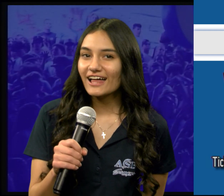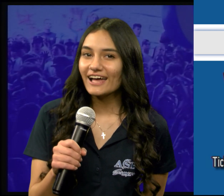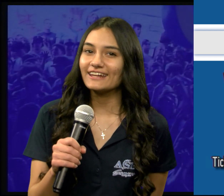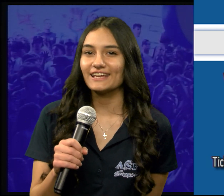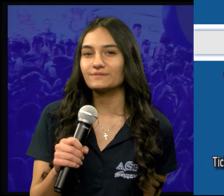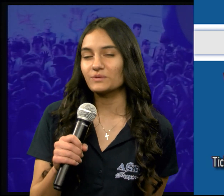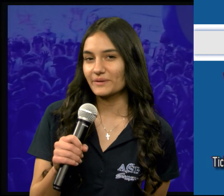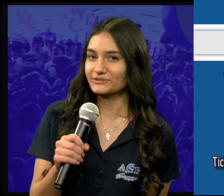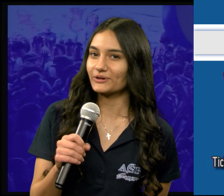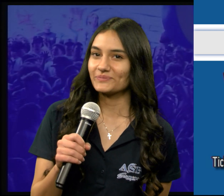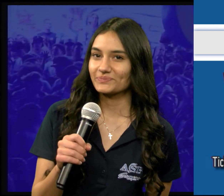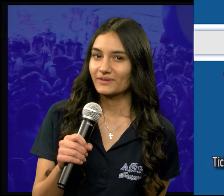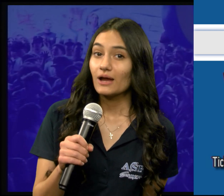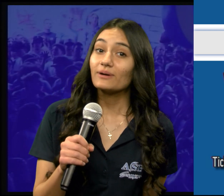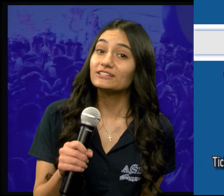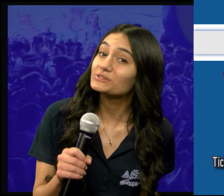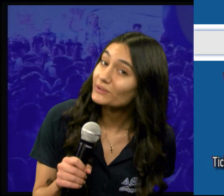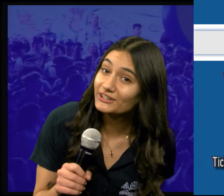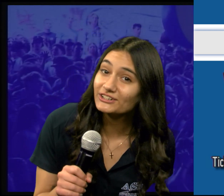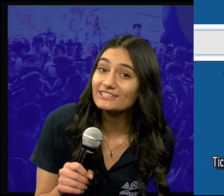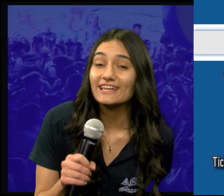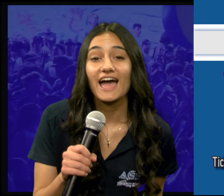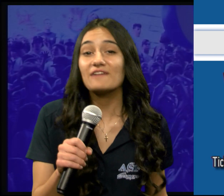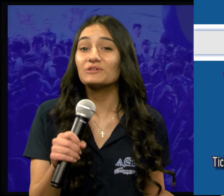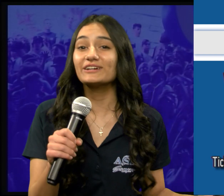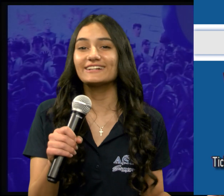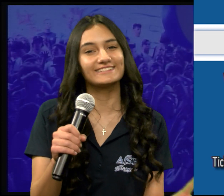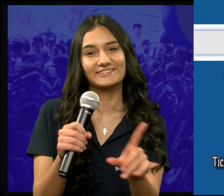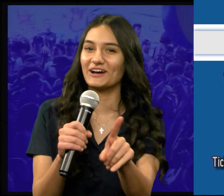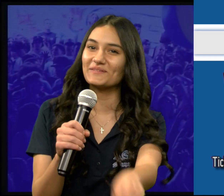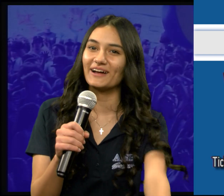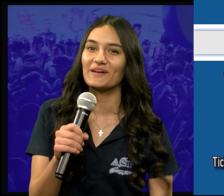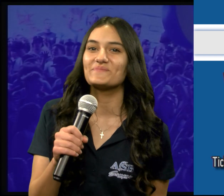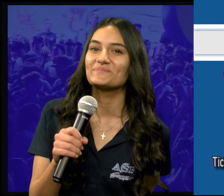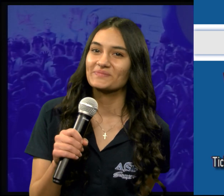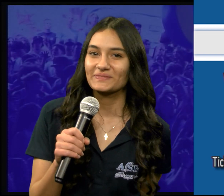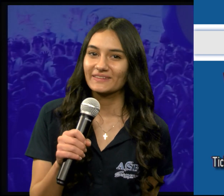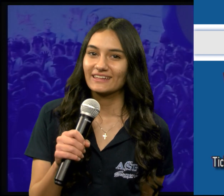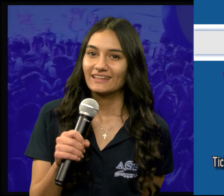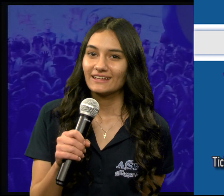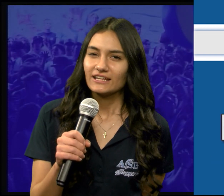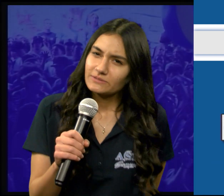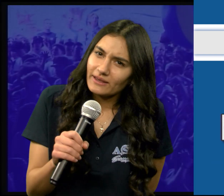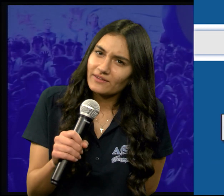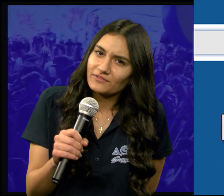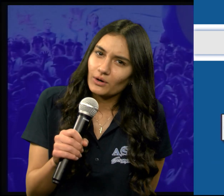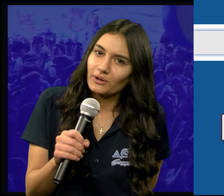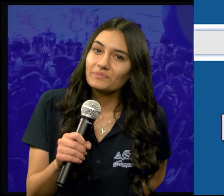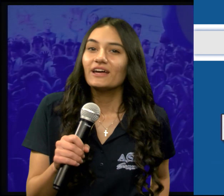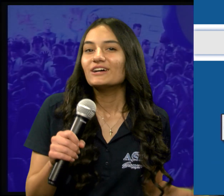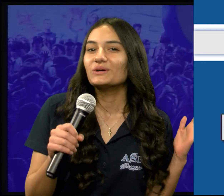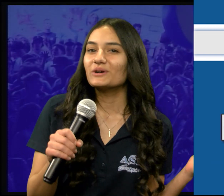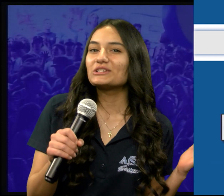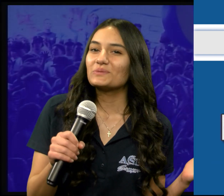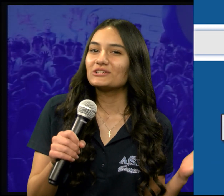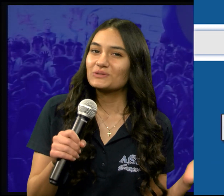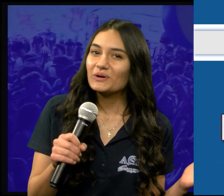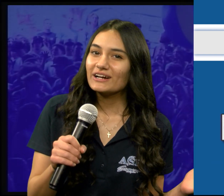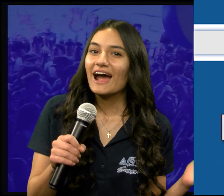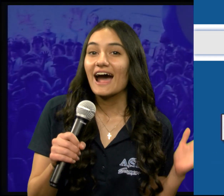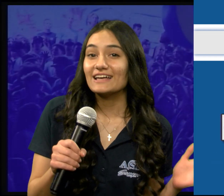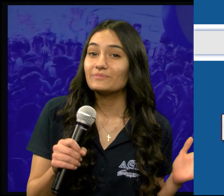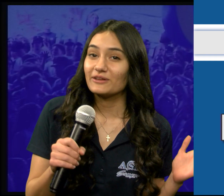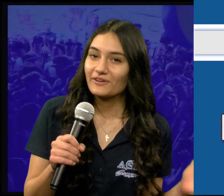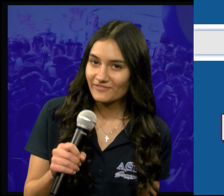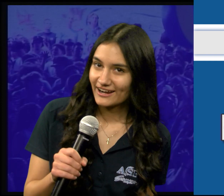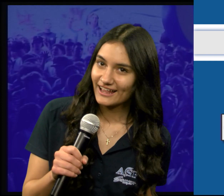the online ASB web store. Prices will increase every week, so don't wait. Speaking of the formal, the Winter Waltz